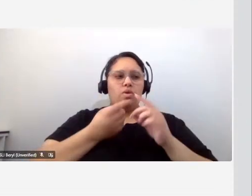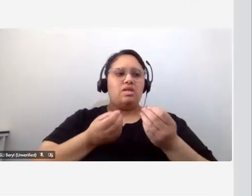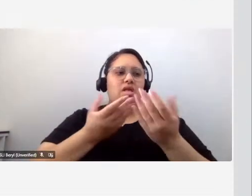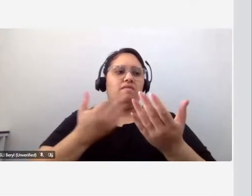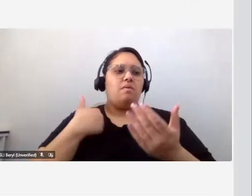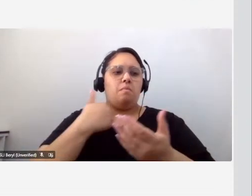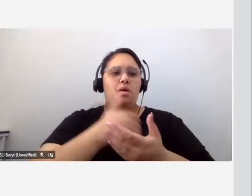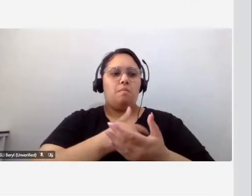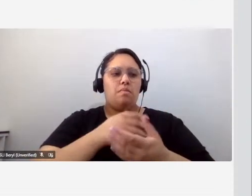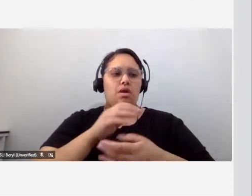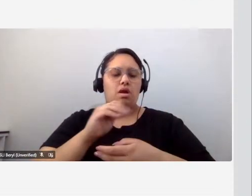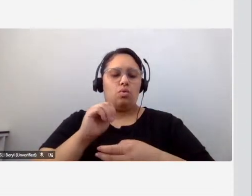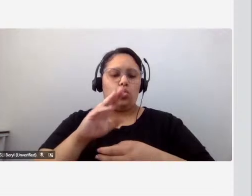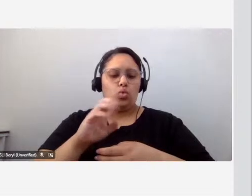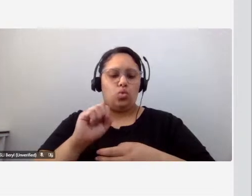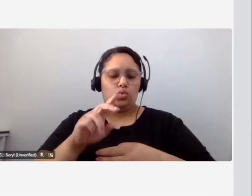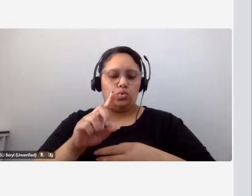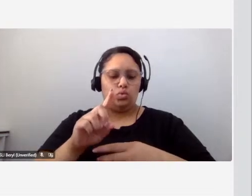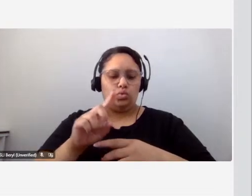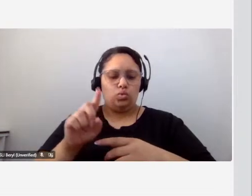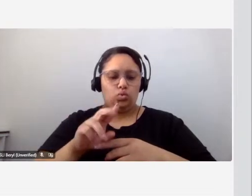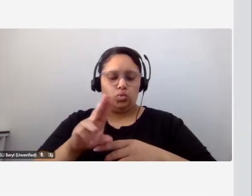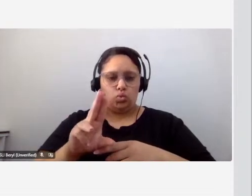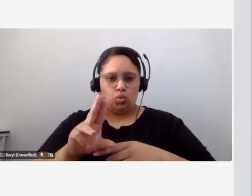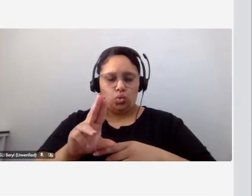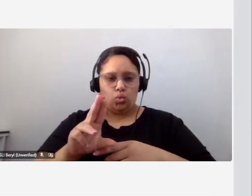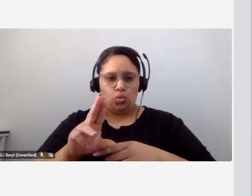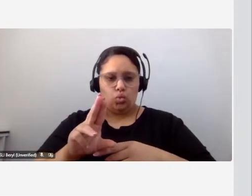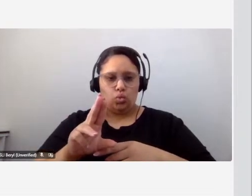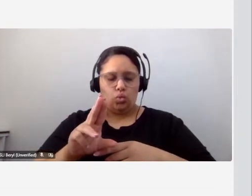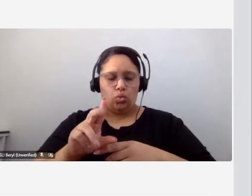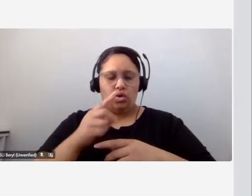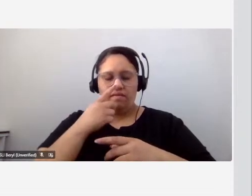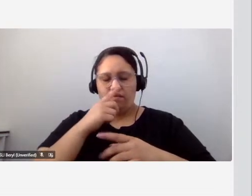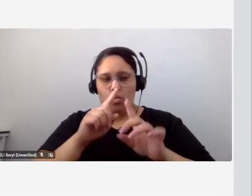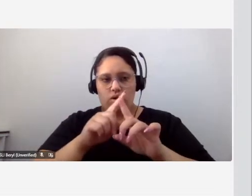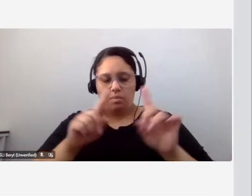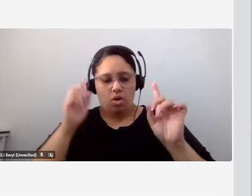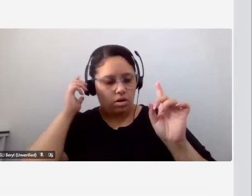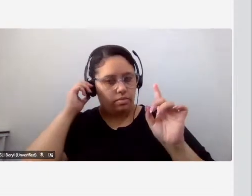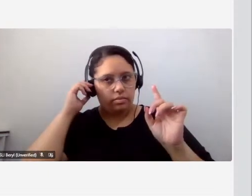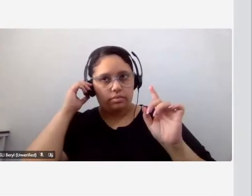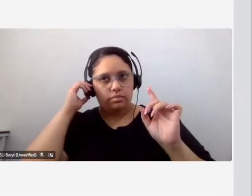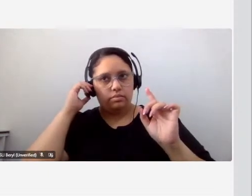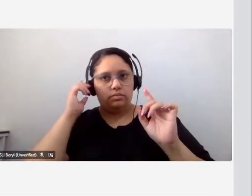Nwizu that for the department it is